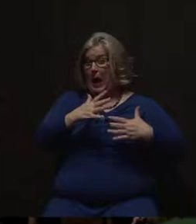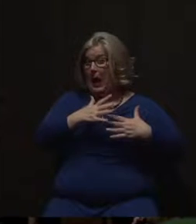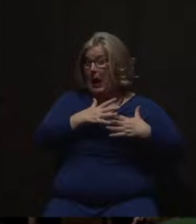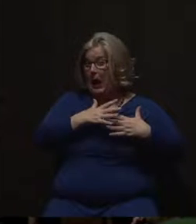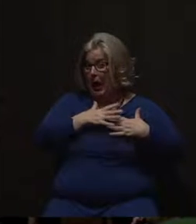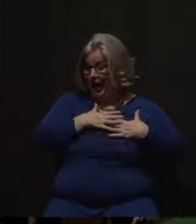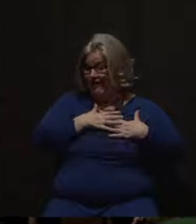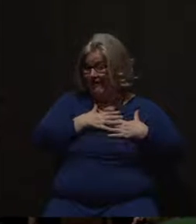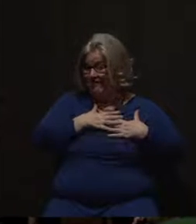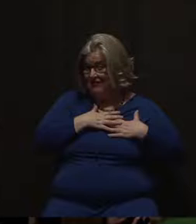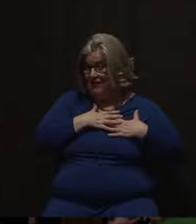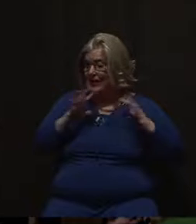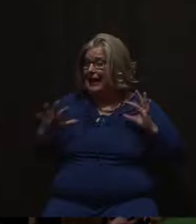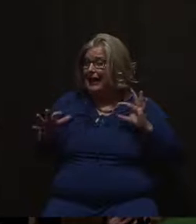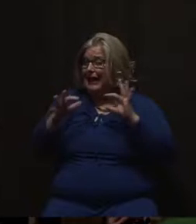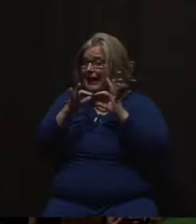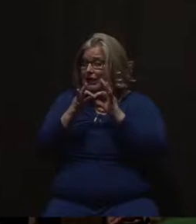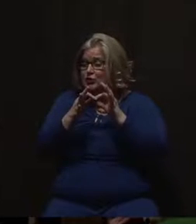mutual respect